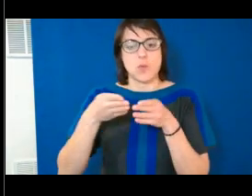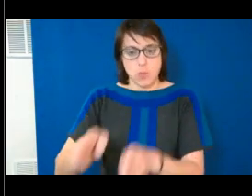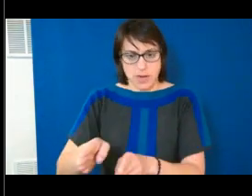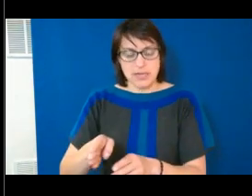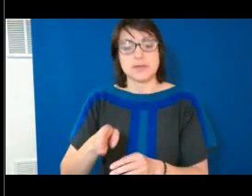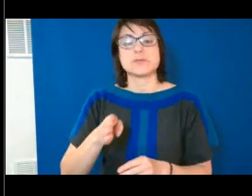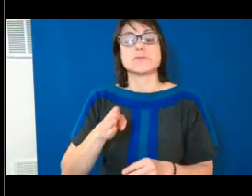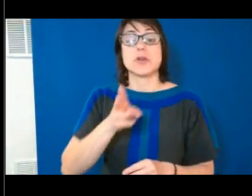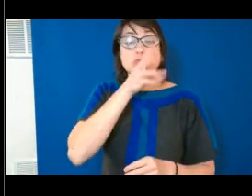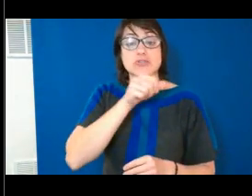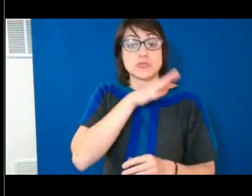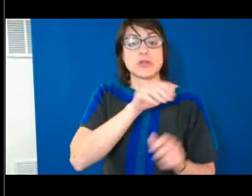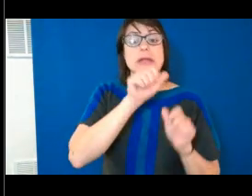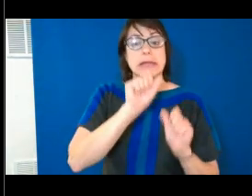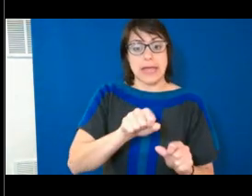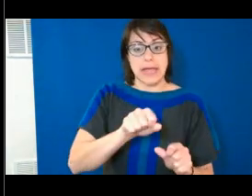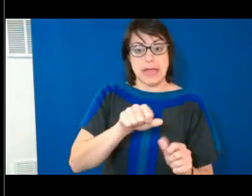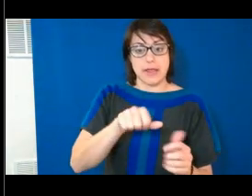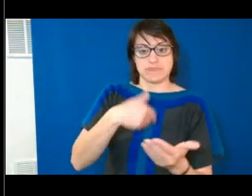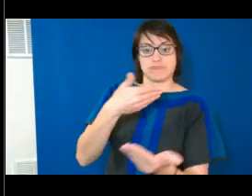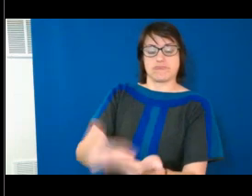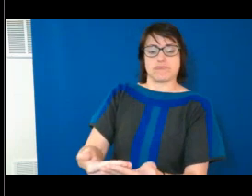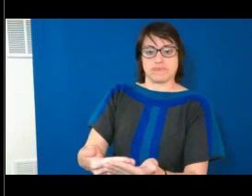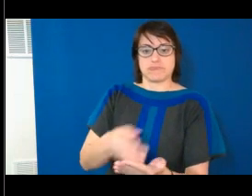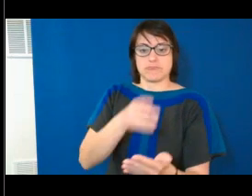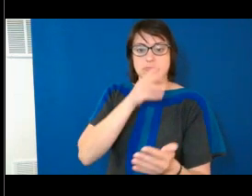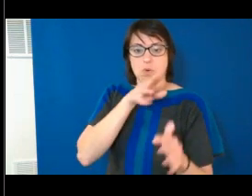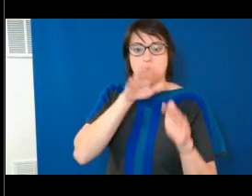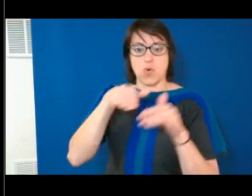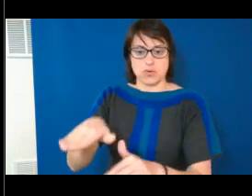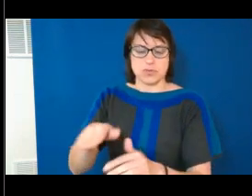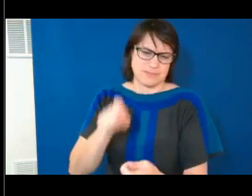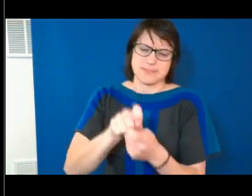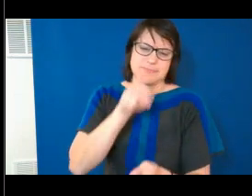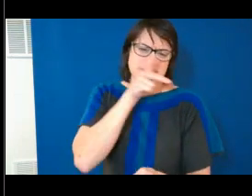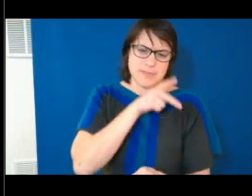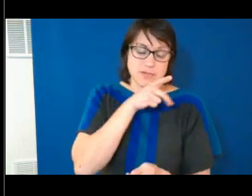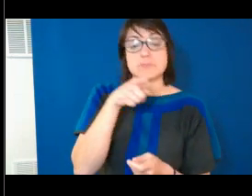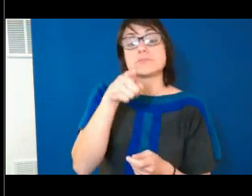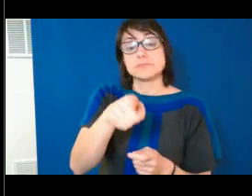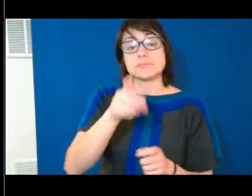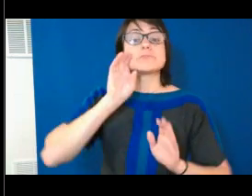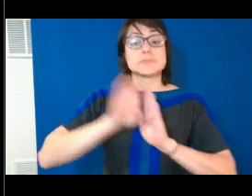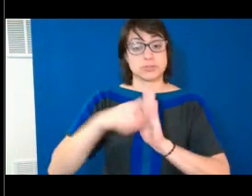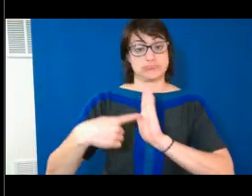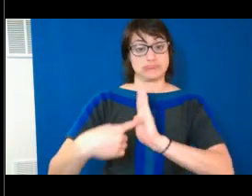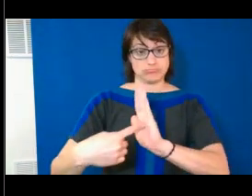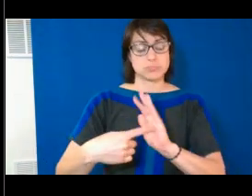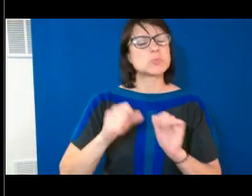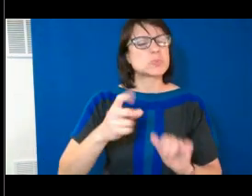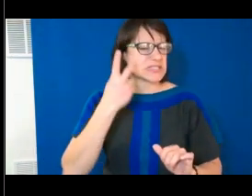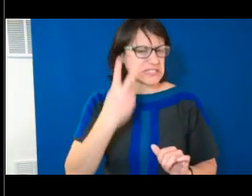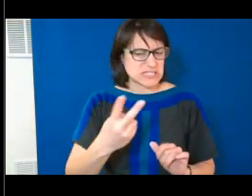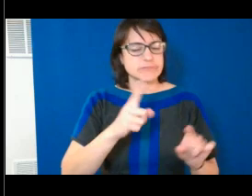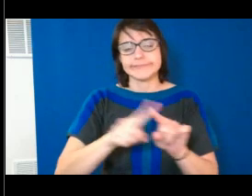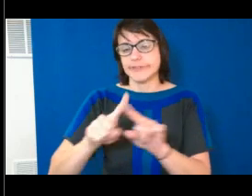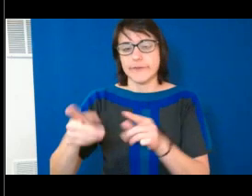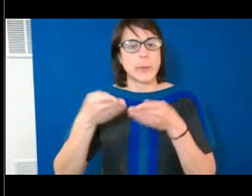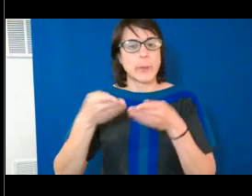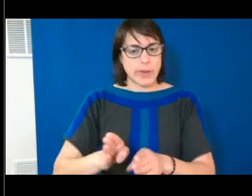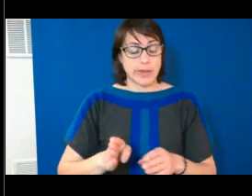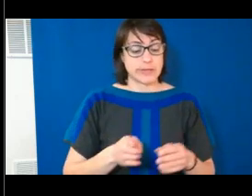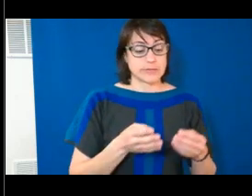can end up in the ocean, and particularly plastic, which this figure demonstrates. And as you can see, there's just a variety of ways that